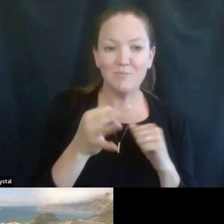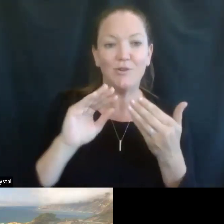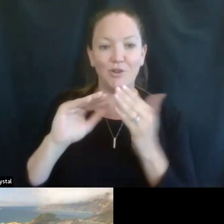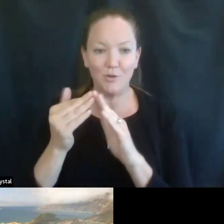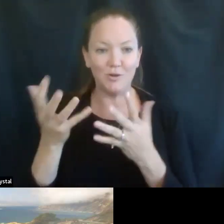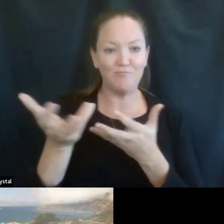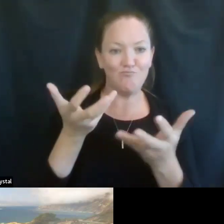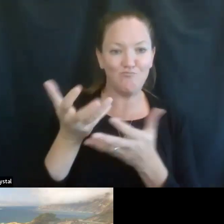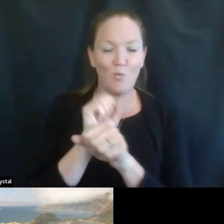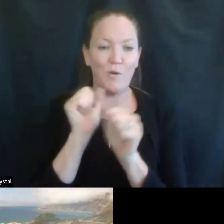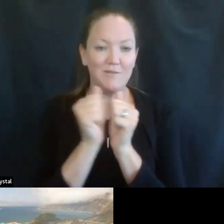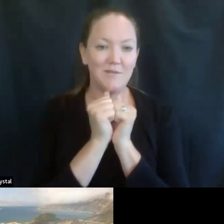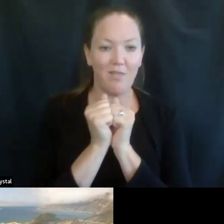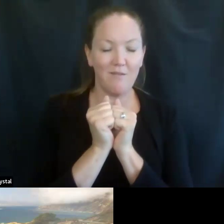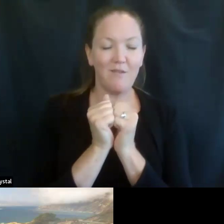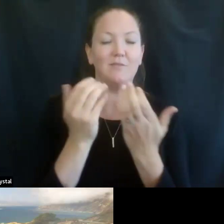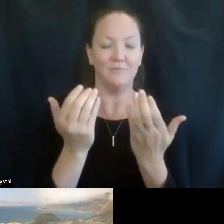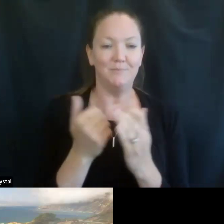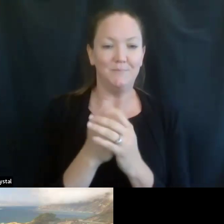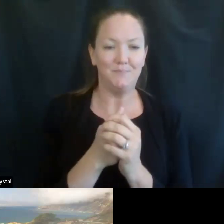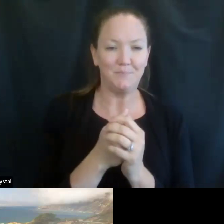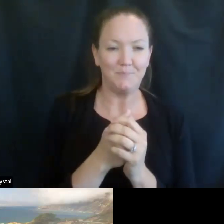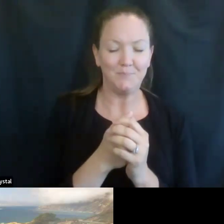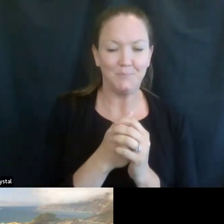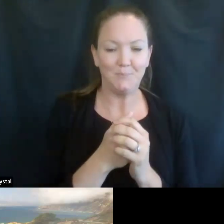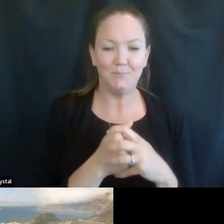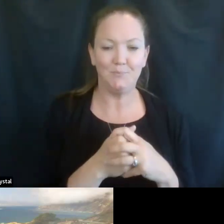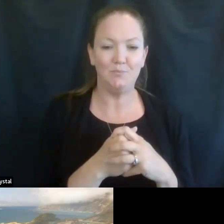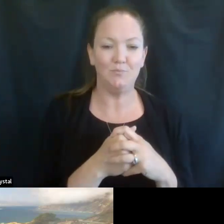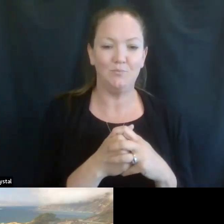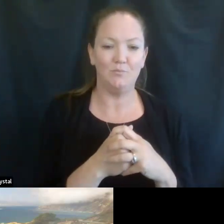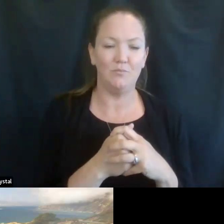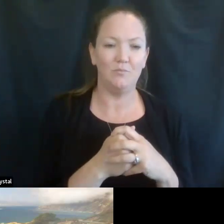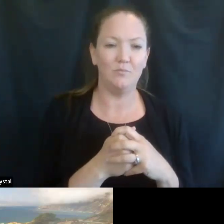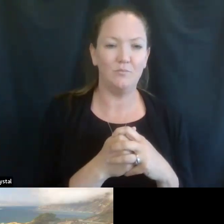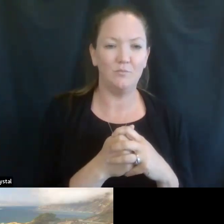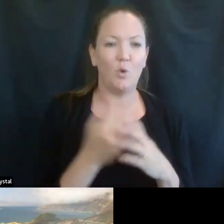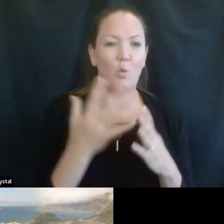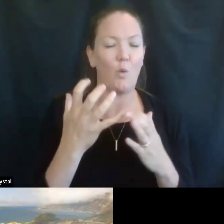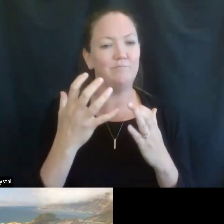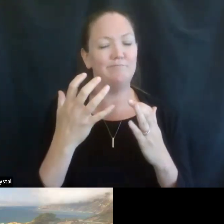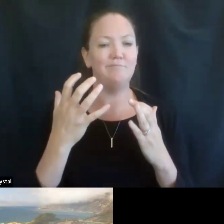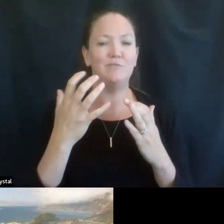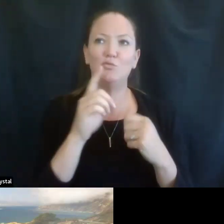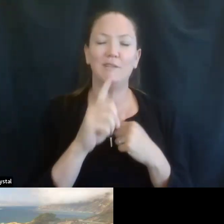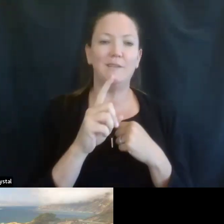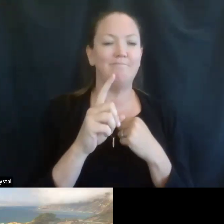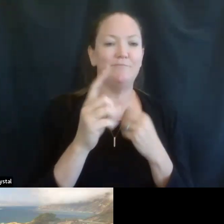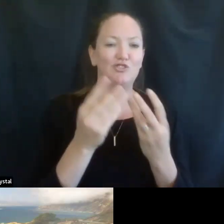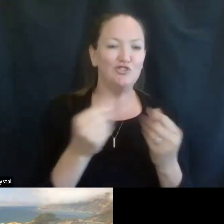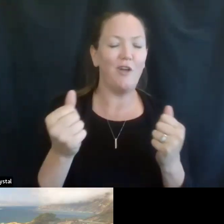can have this address or address part of our collective needs.